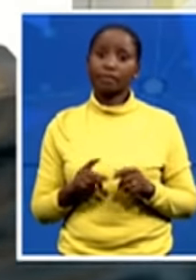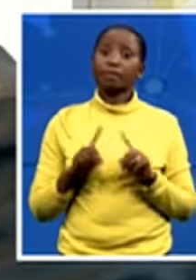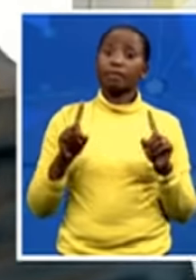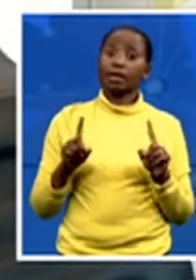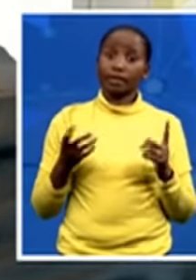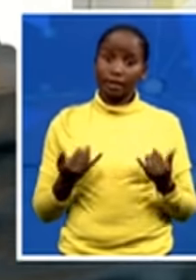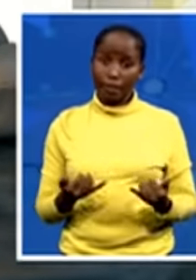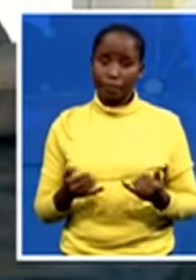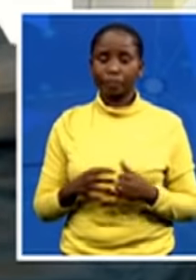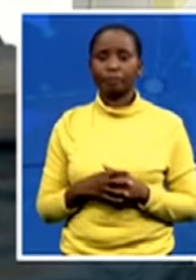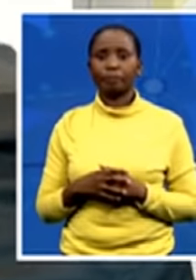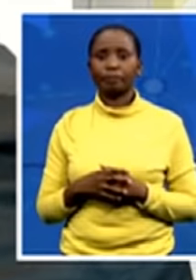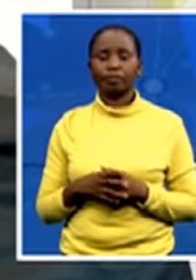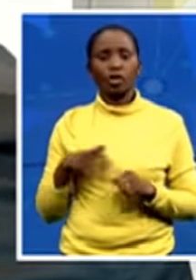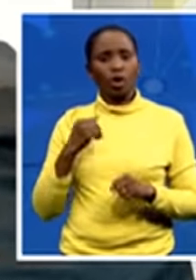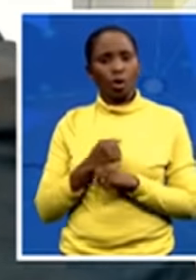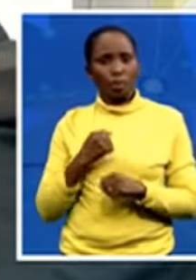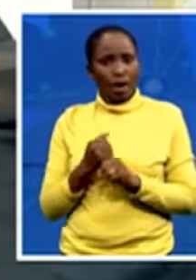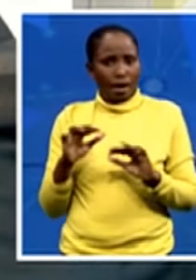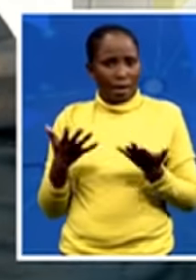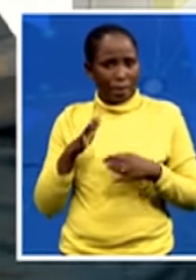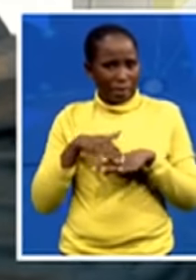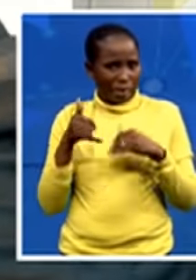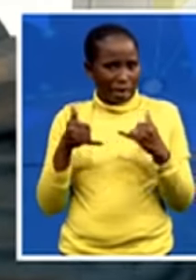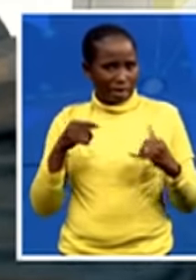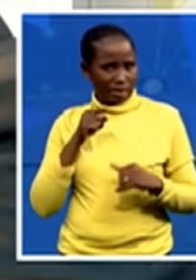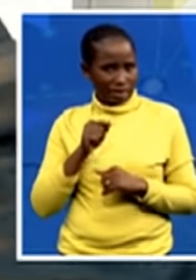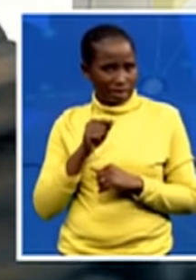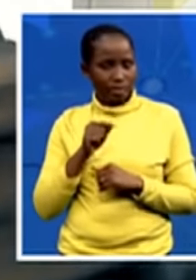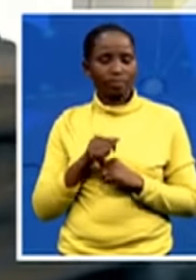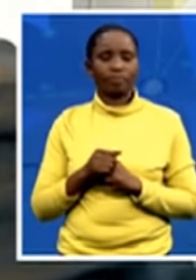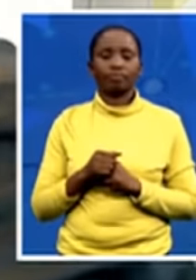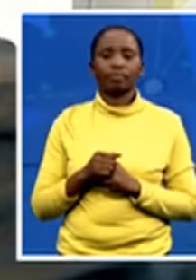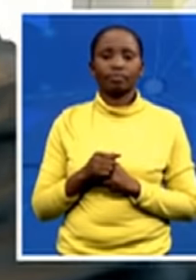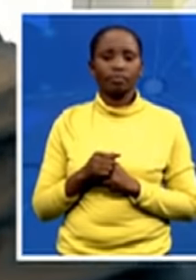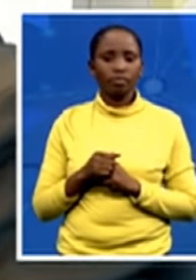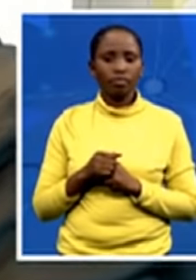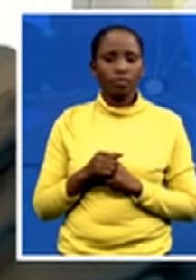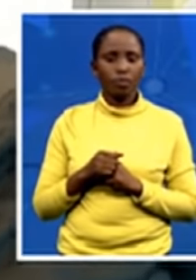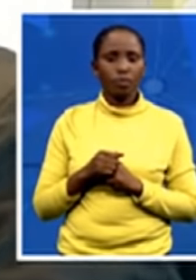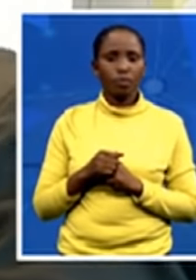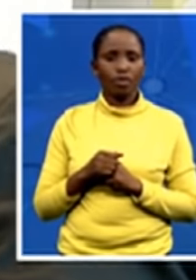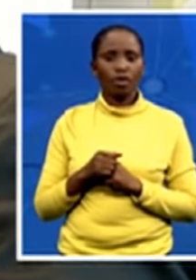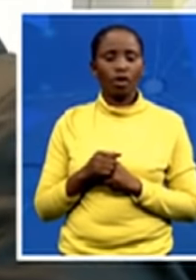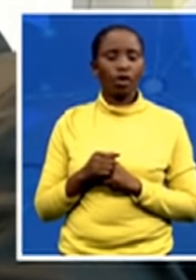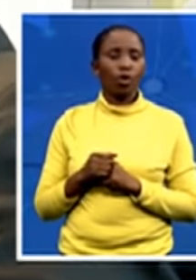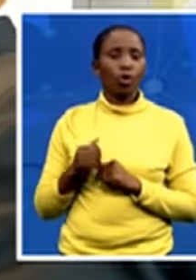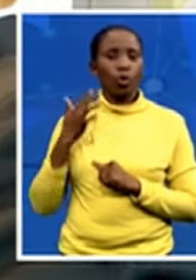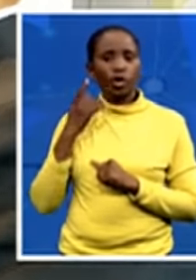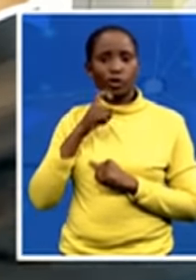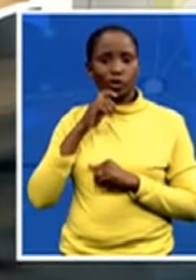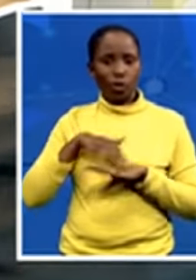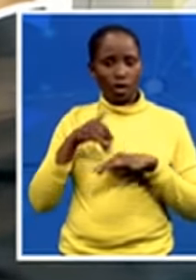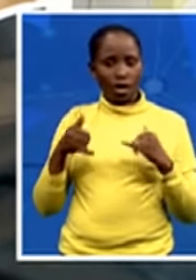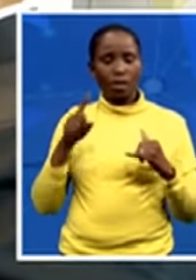the online, the reason when we are now putting on the online, it will also have some punitive issues on you,